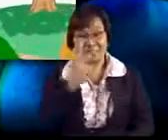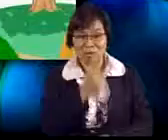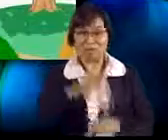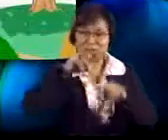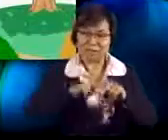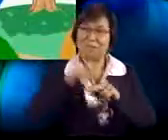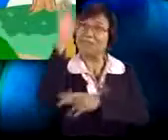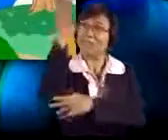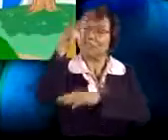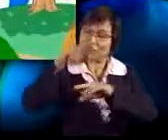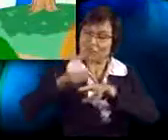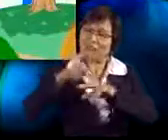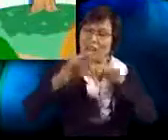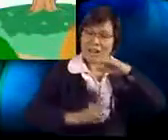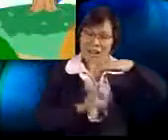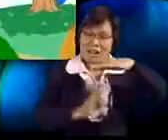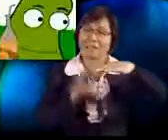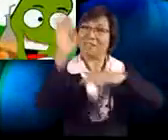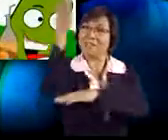tree and have our drinks.